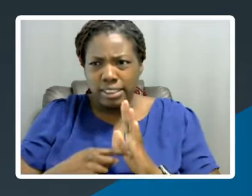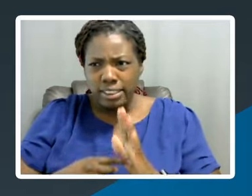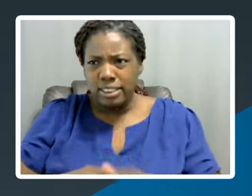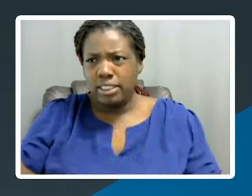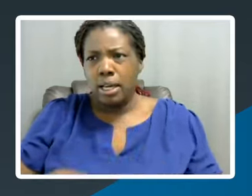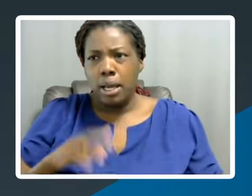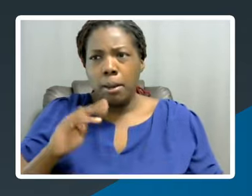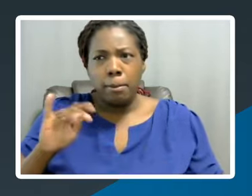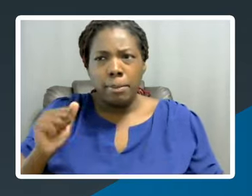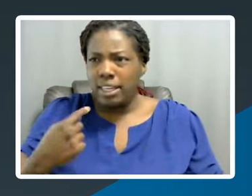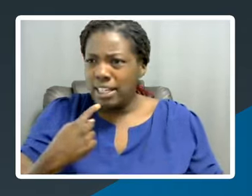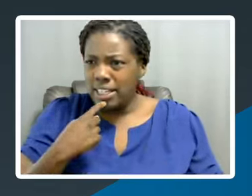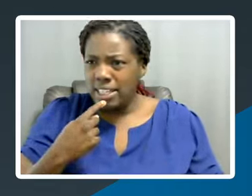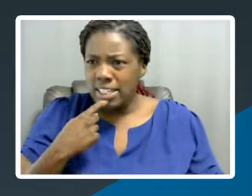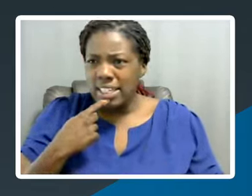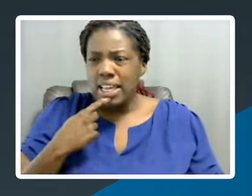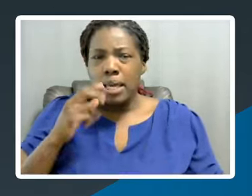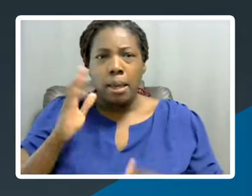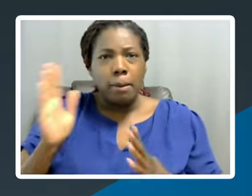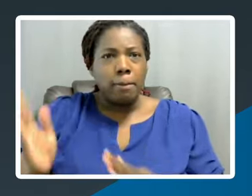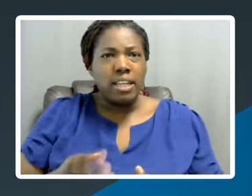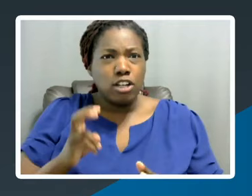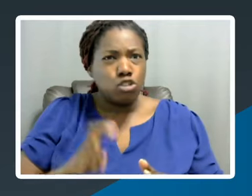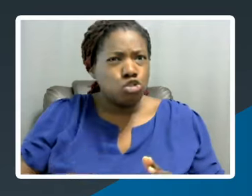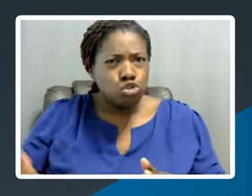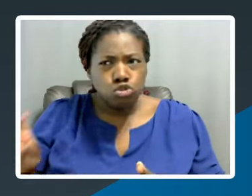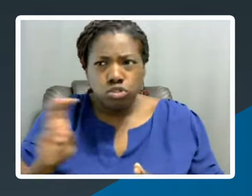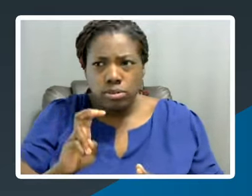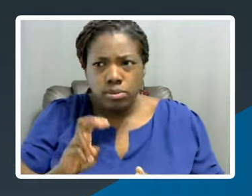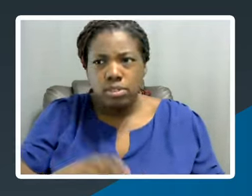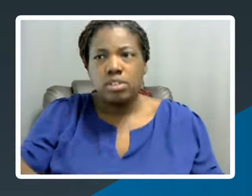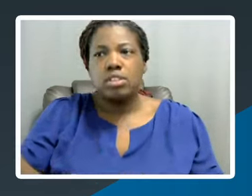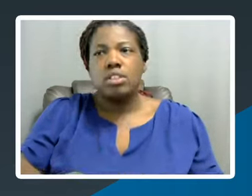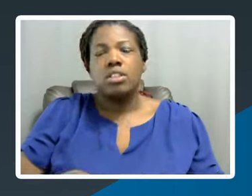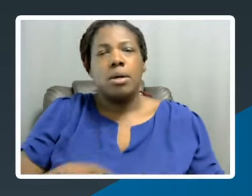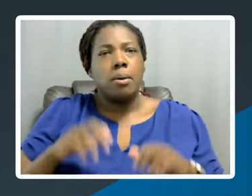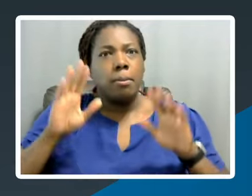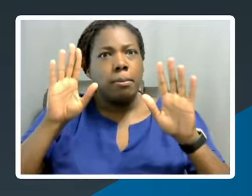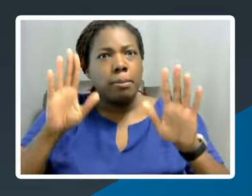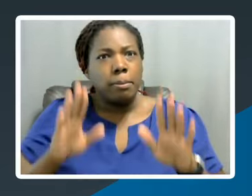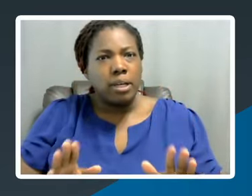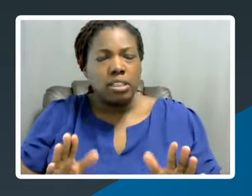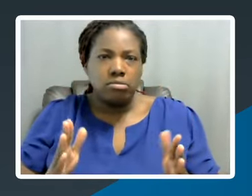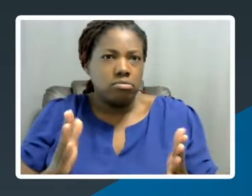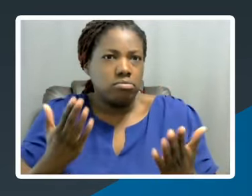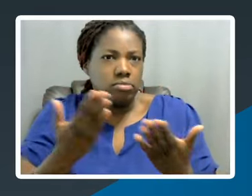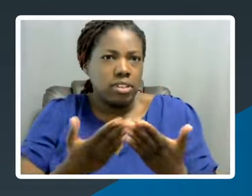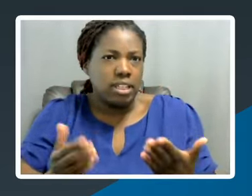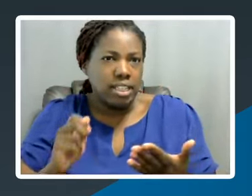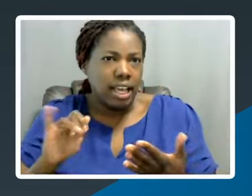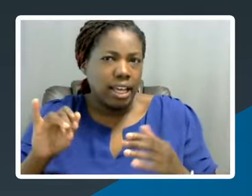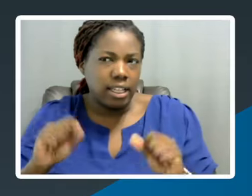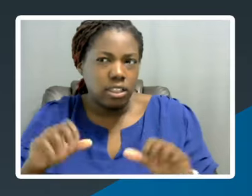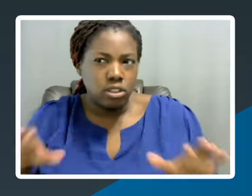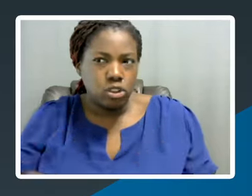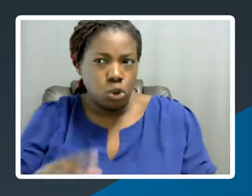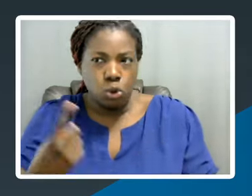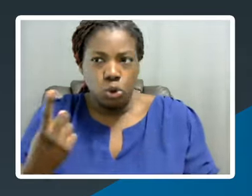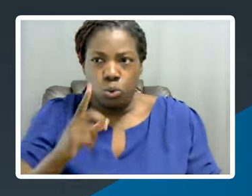planned a field trip for them. You know, so these are, there's some so many great things that AI can be doing. I saw somebody mentioned